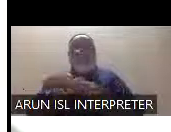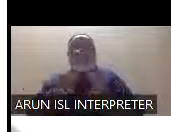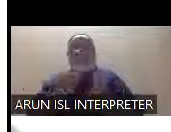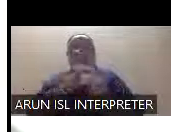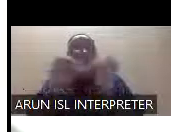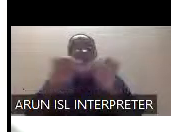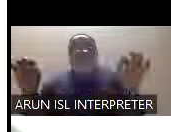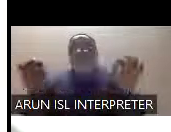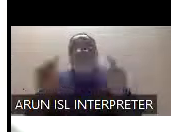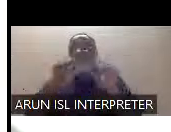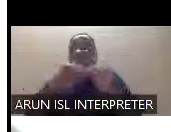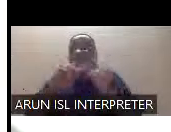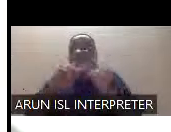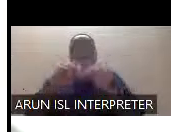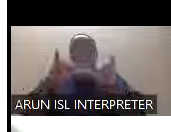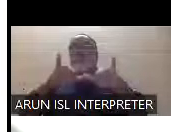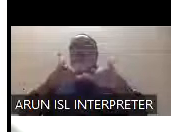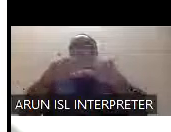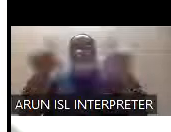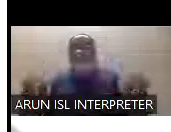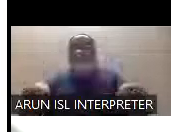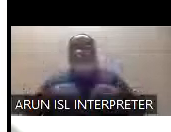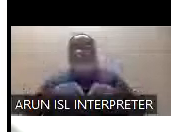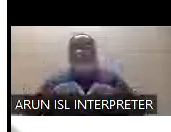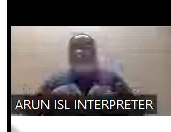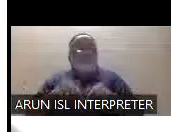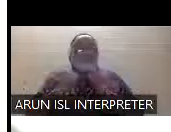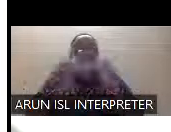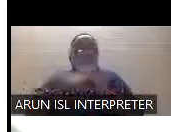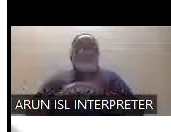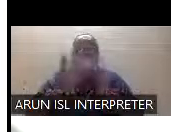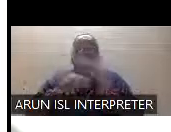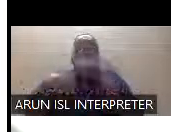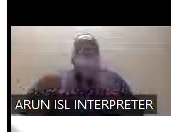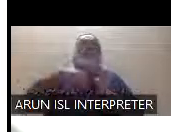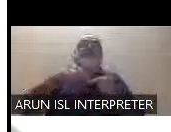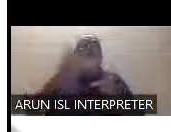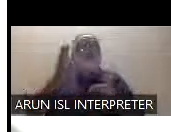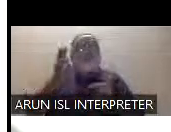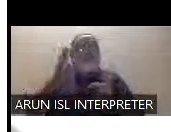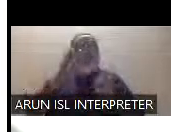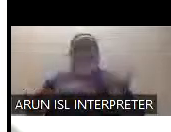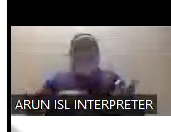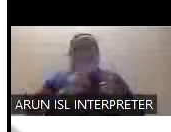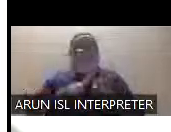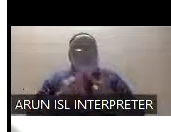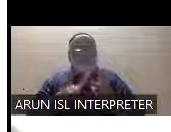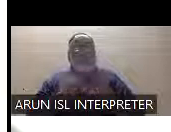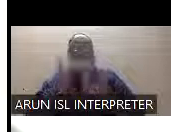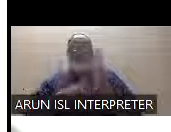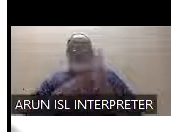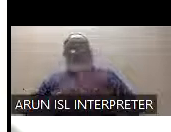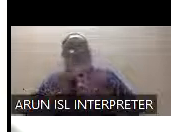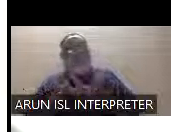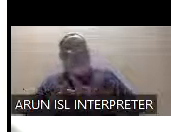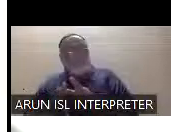different guidelines for transportation system. One is for buses and the other is for railways. And lastly, we have two guidelines for information and